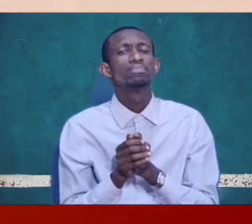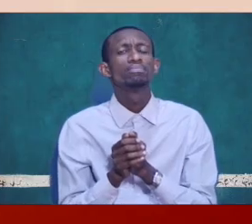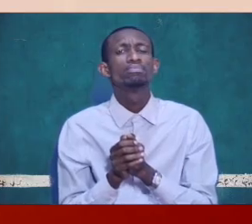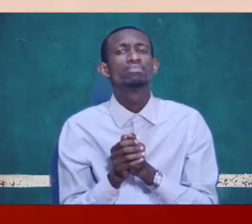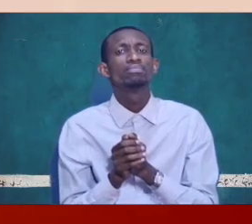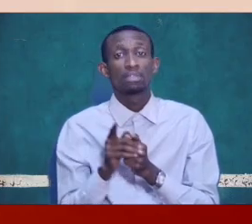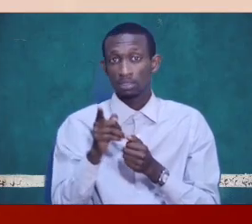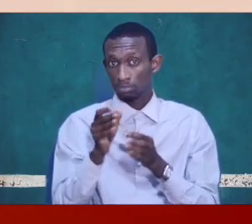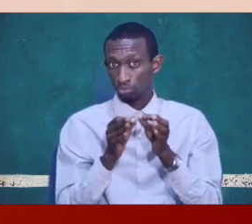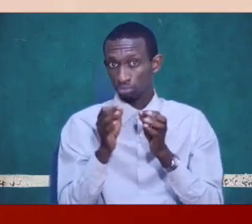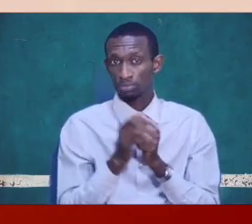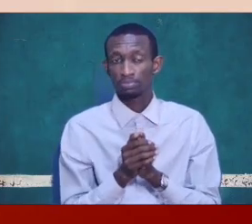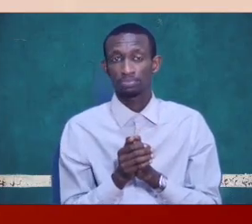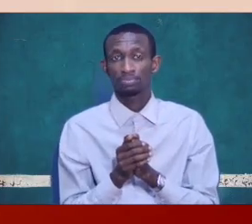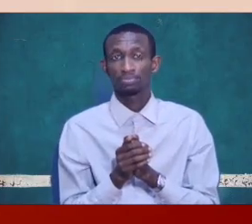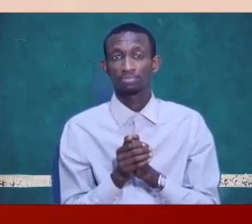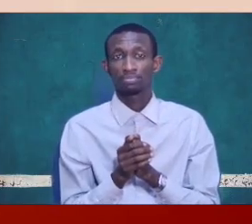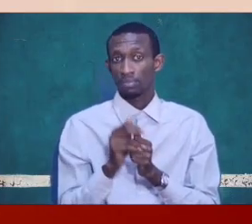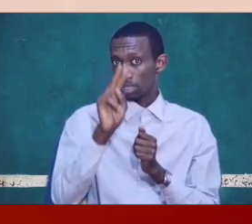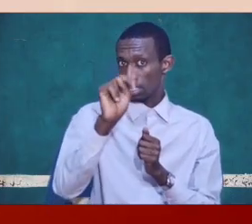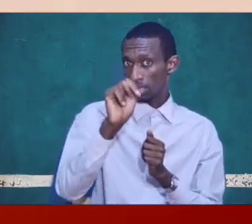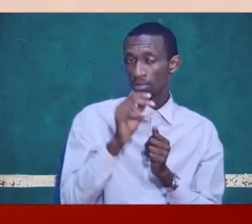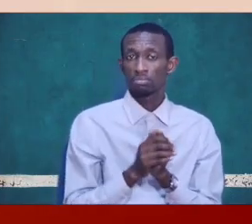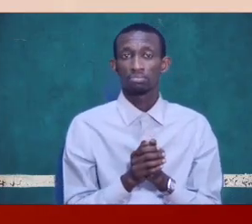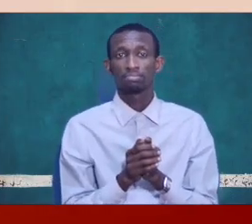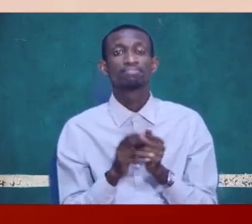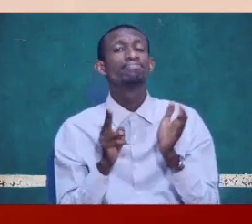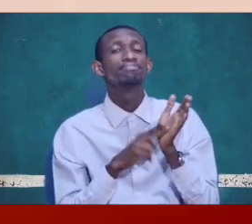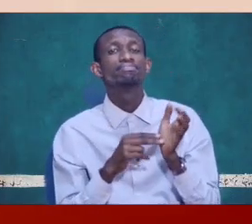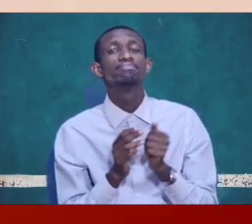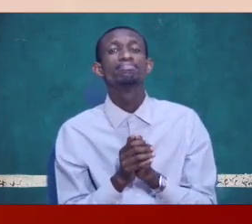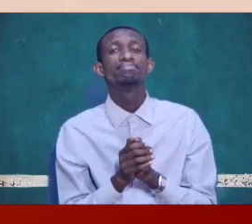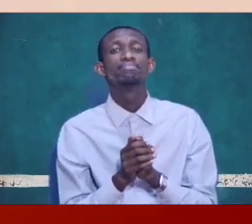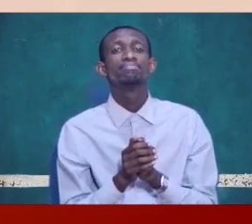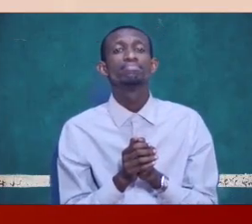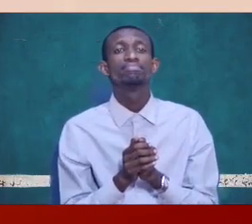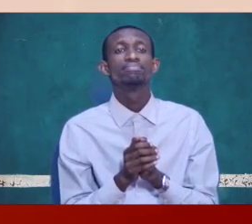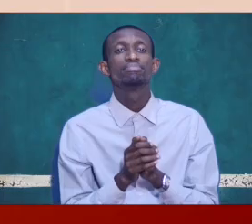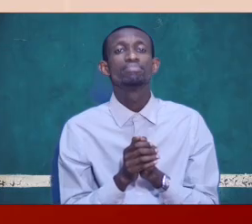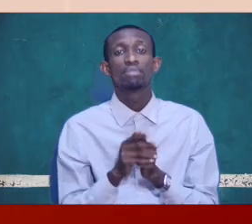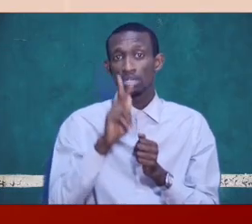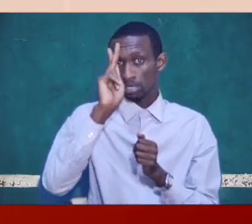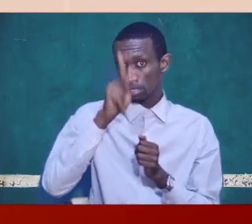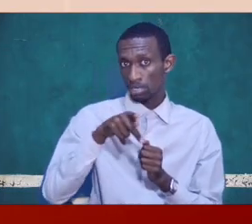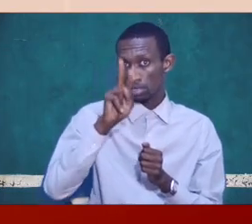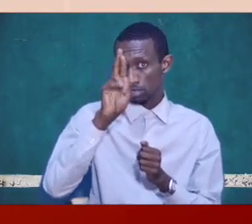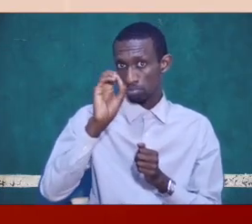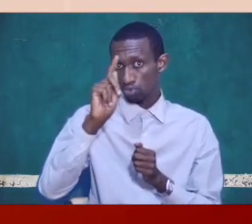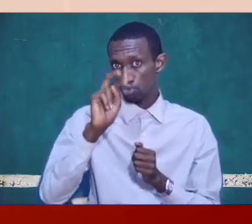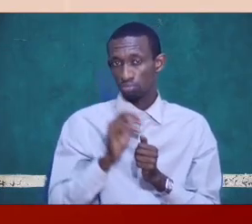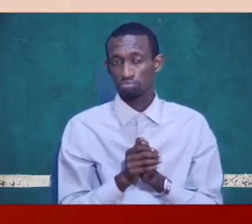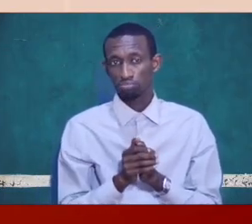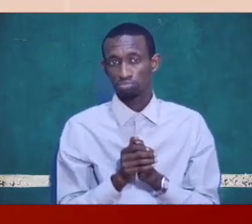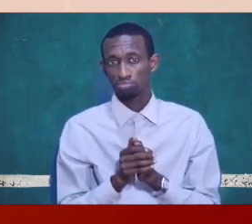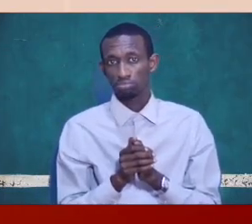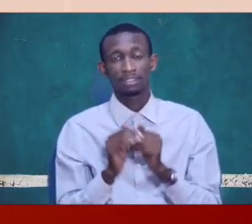said that in a neutral atom, the number of protons is equal to the number of electrons. So if we have the